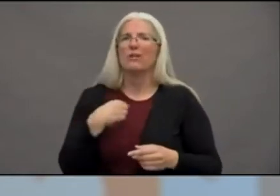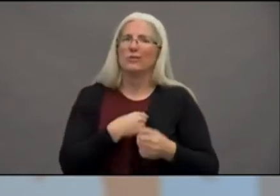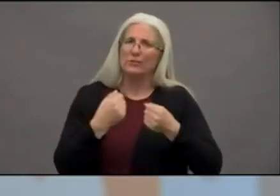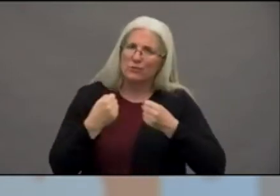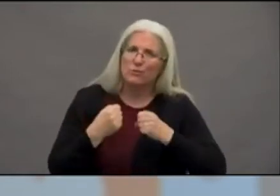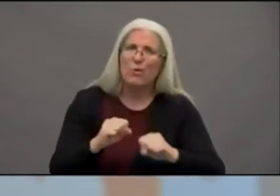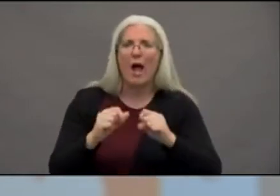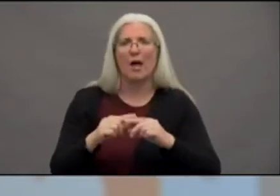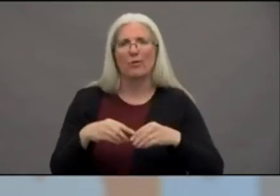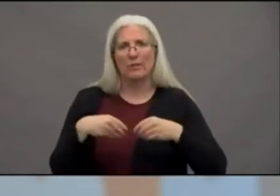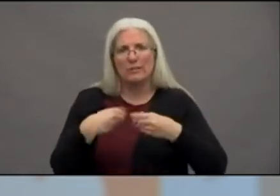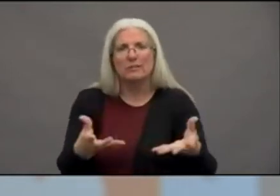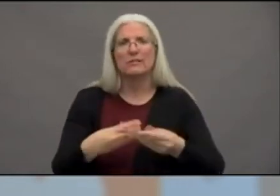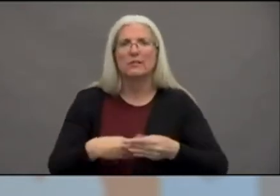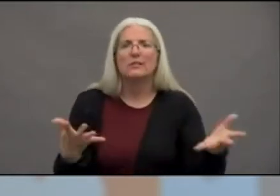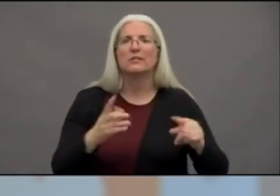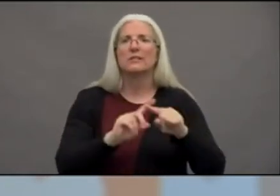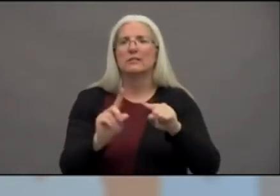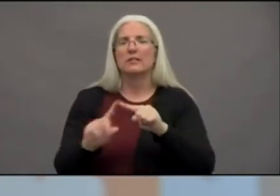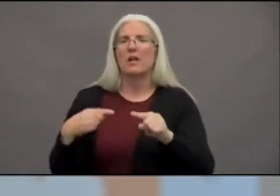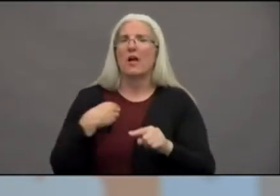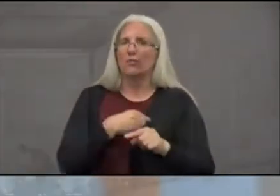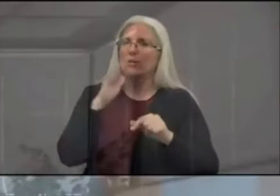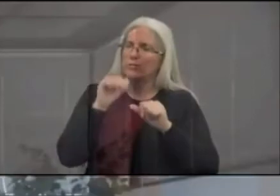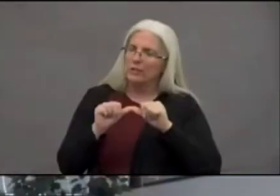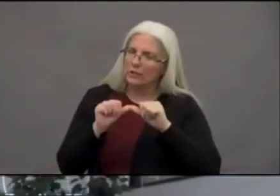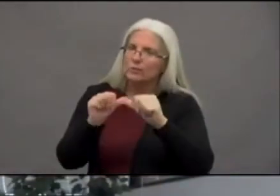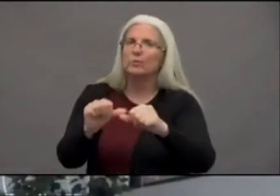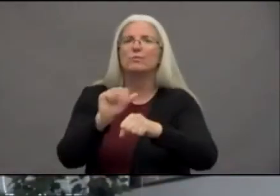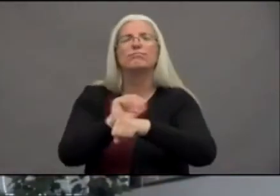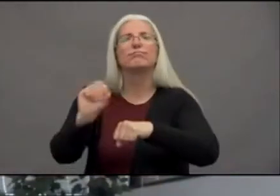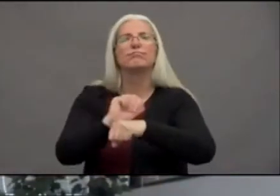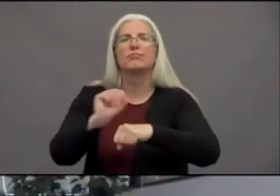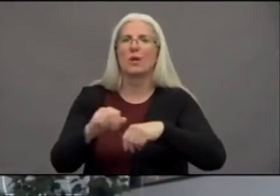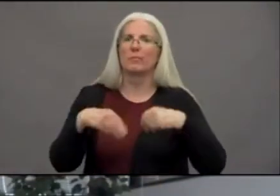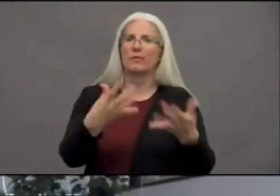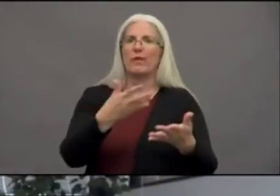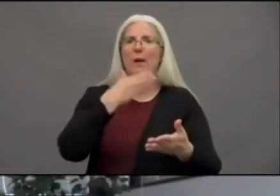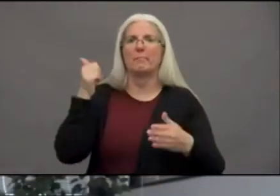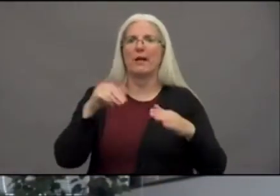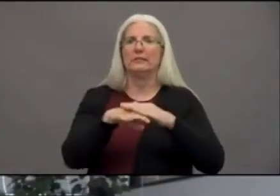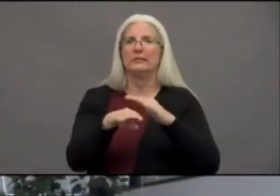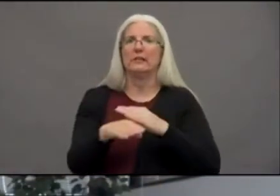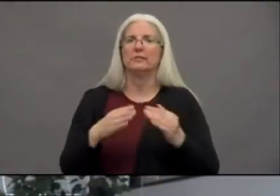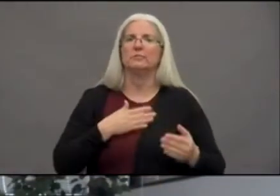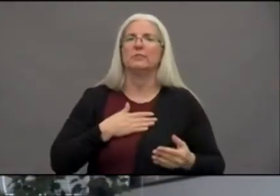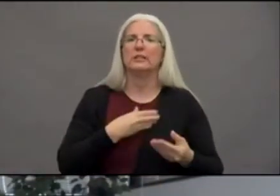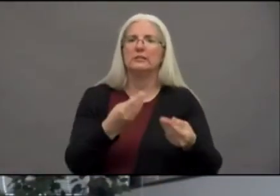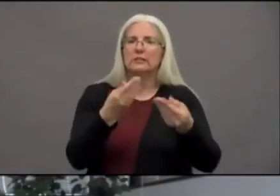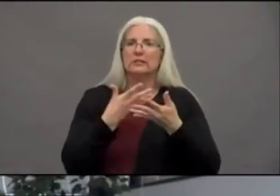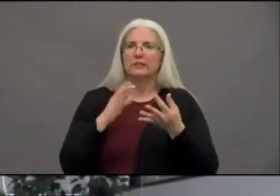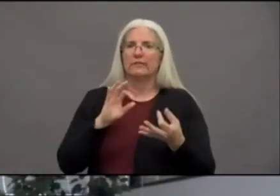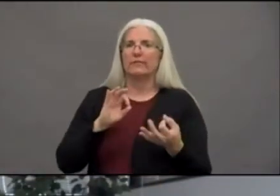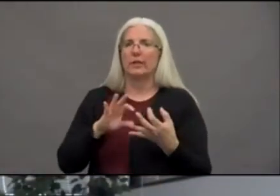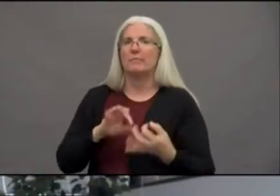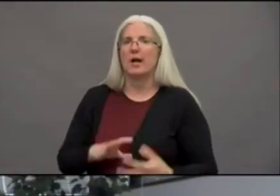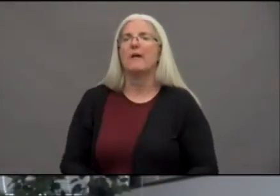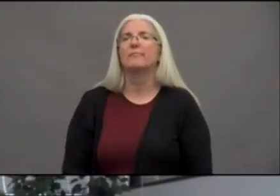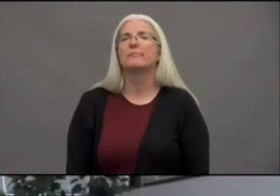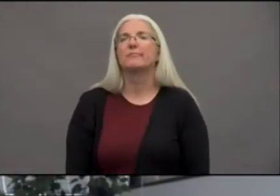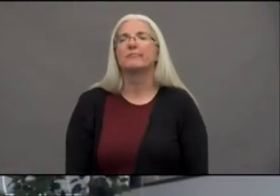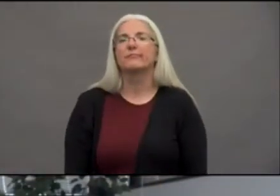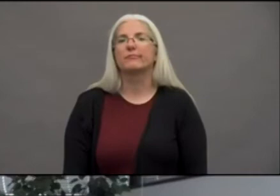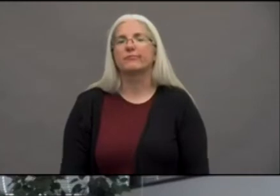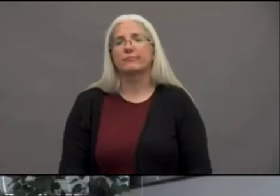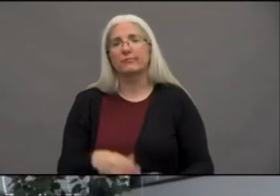continue applying our best efforts informed by your feedback. Thank you. And Betty, I want to tell the public, thank you so much